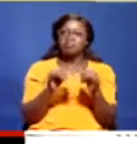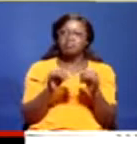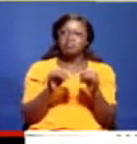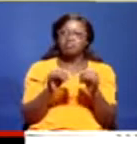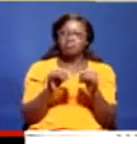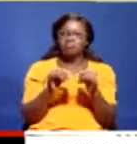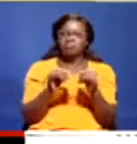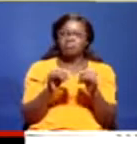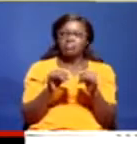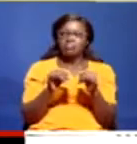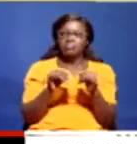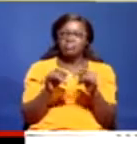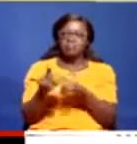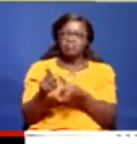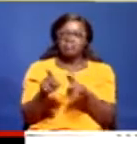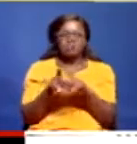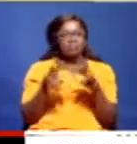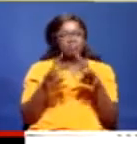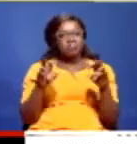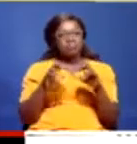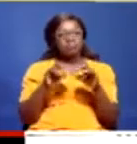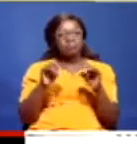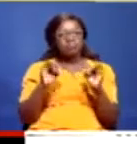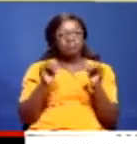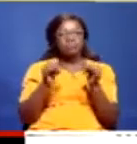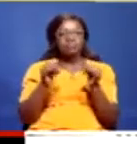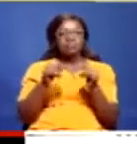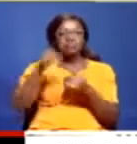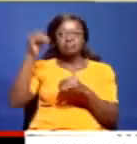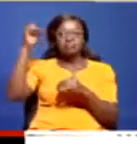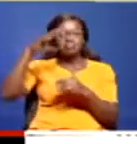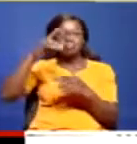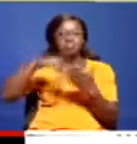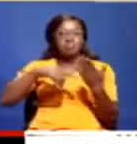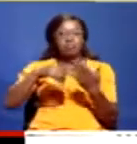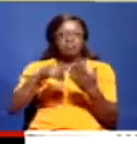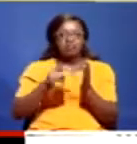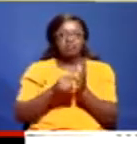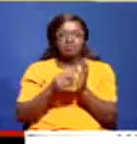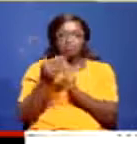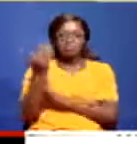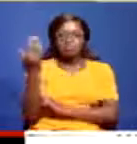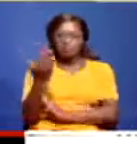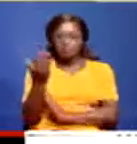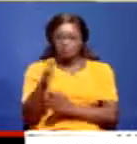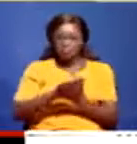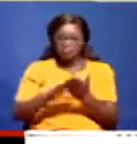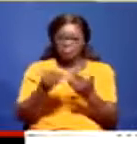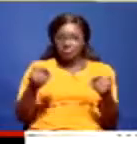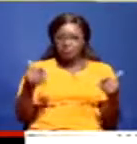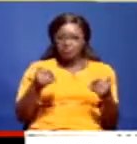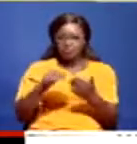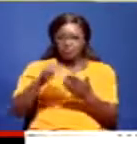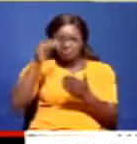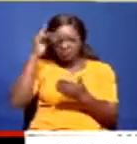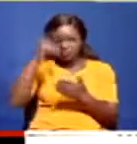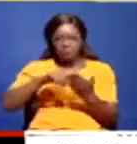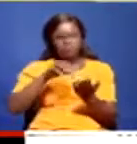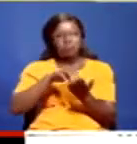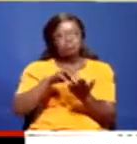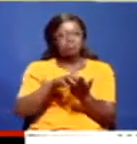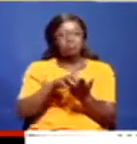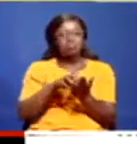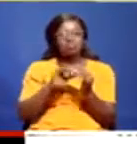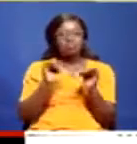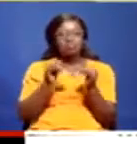energy. We also do research on renewable energy. And what we have just presented was a baseline study. We wanted to know what's the status of renewable